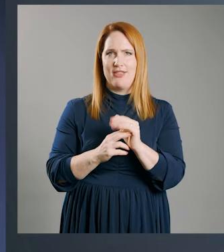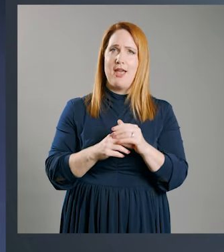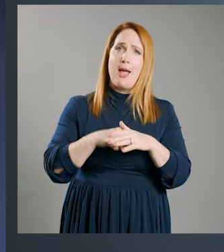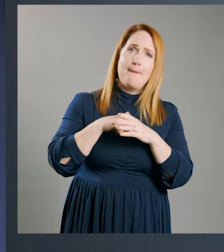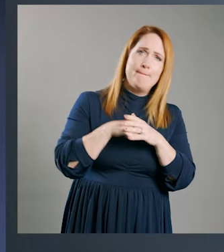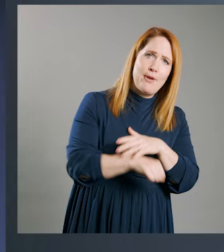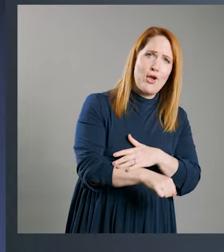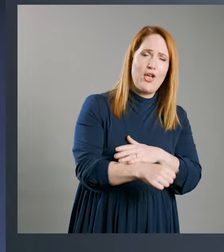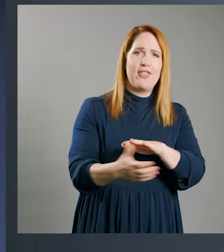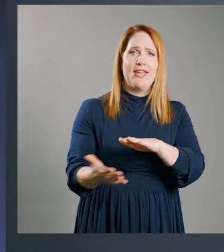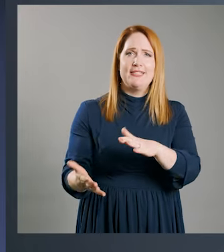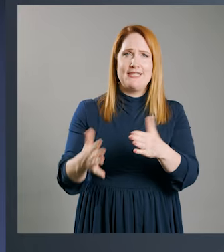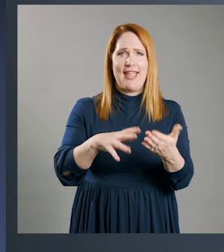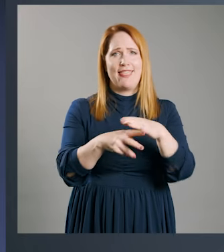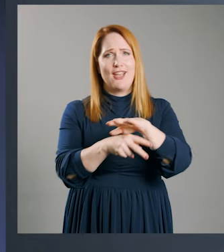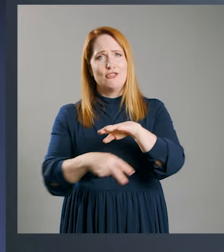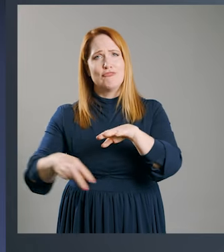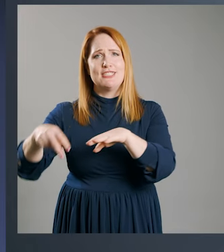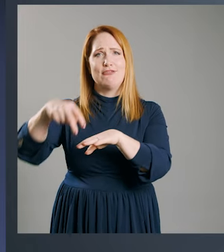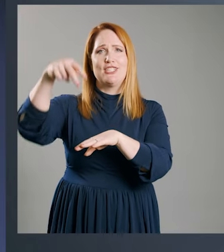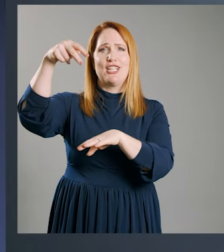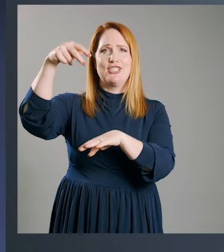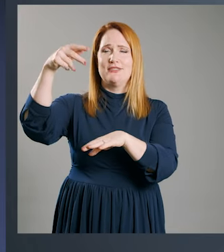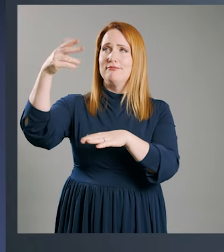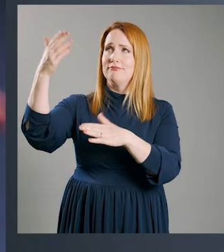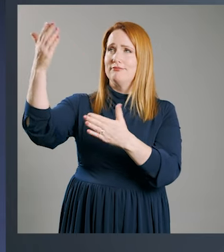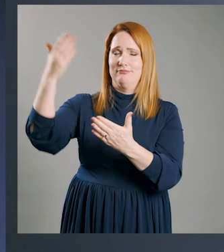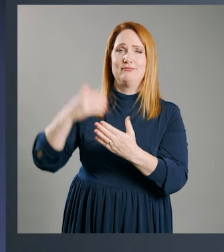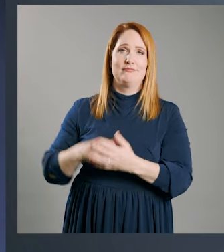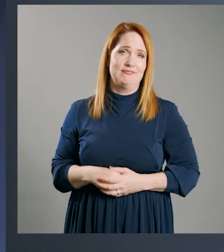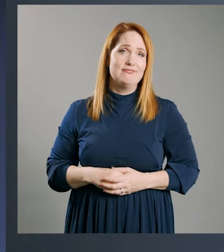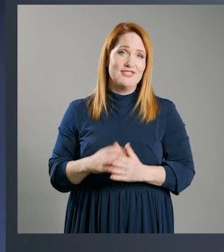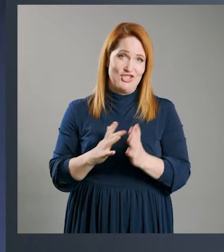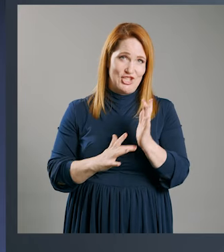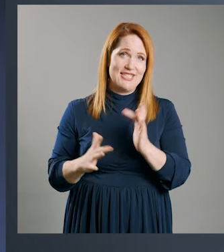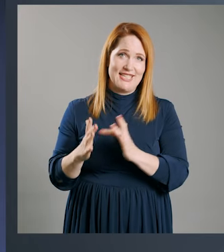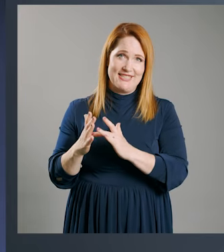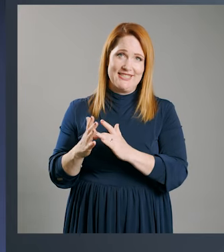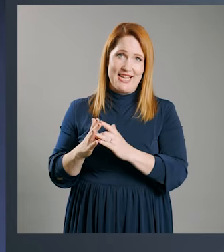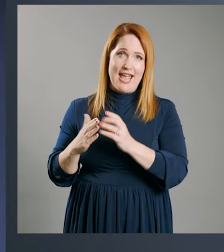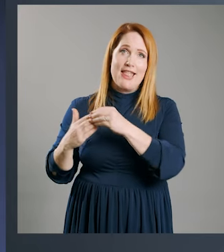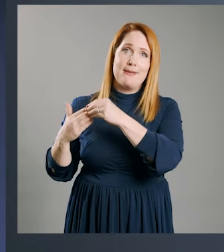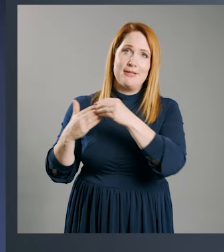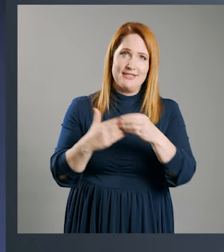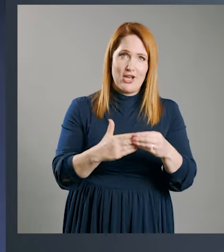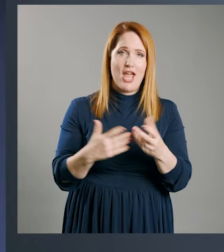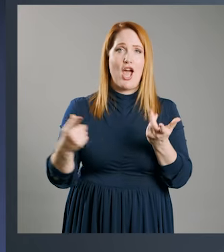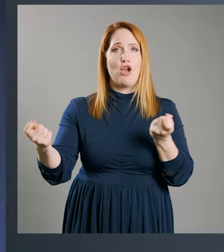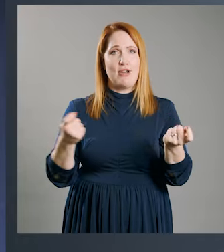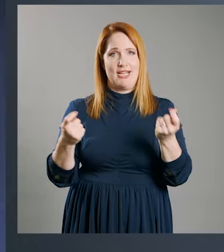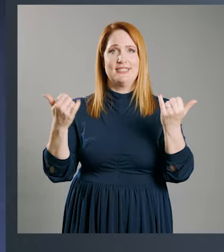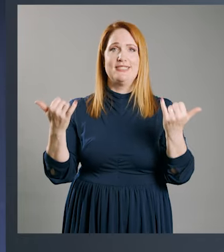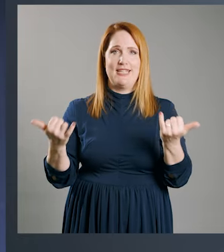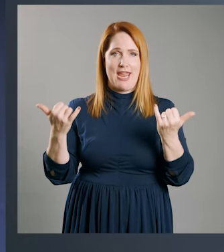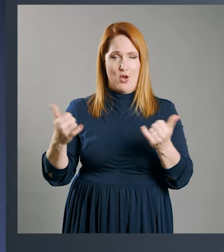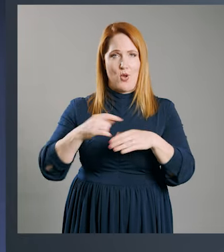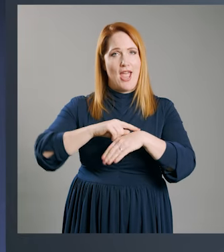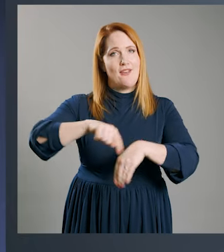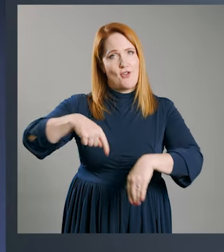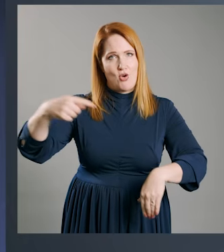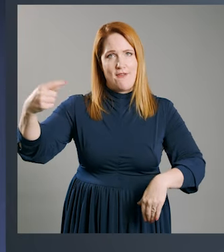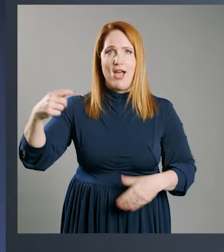birth, life, ministry, death, resurrection, and ascension, Jesus, the Messiah, reigns now and